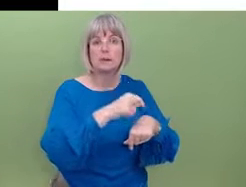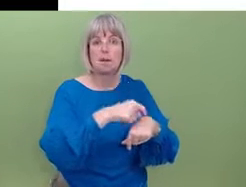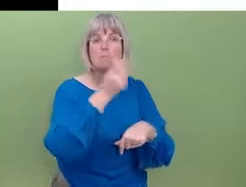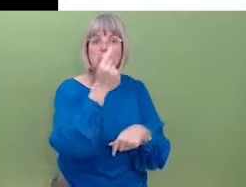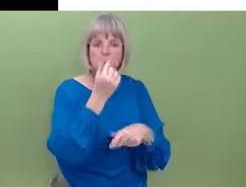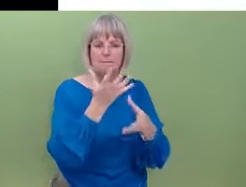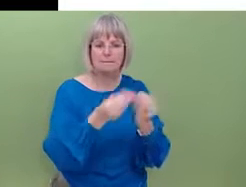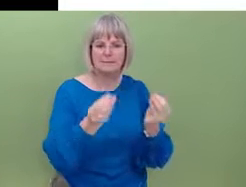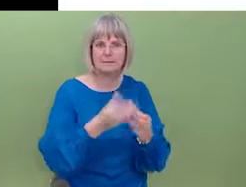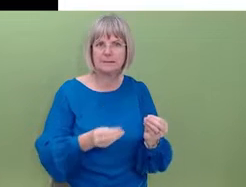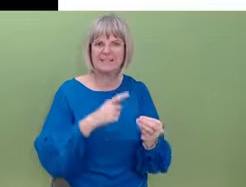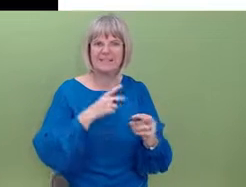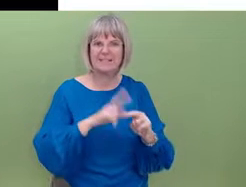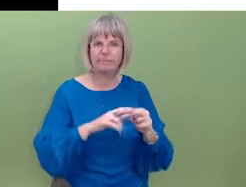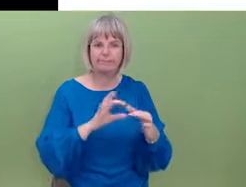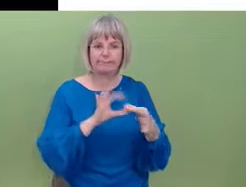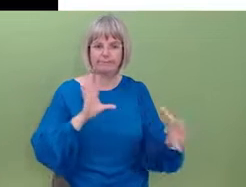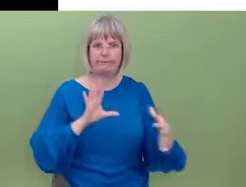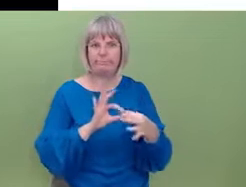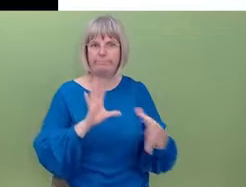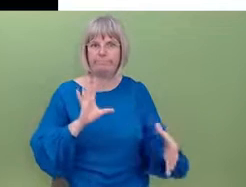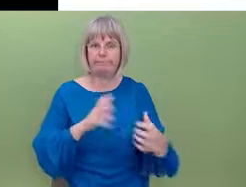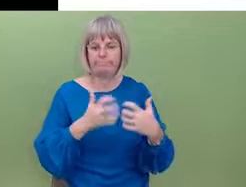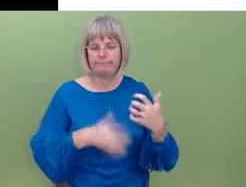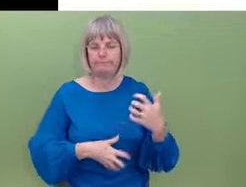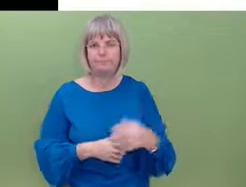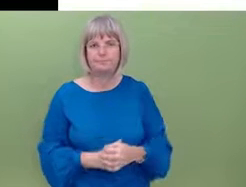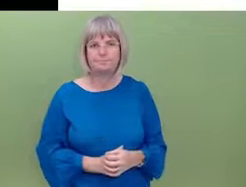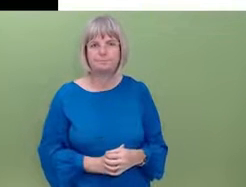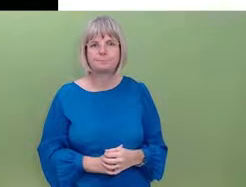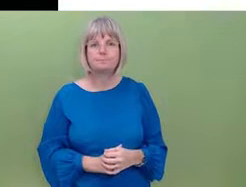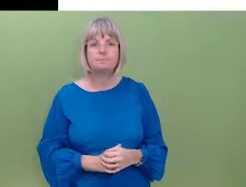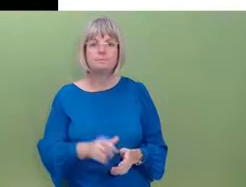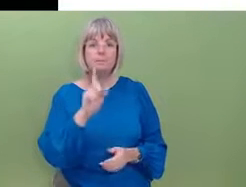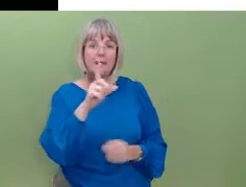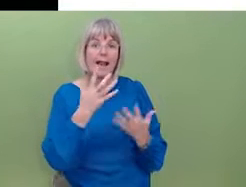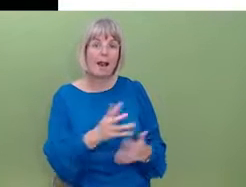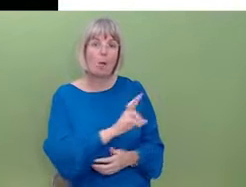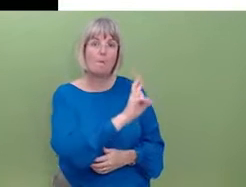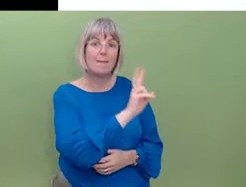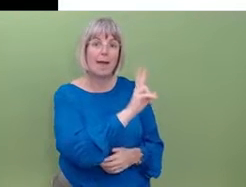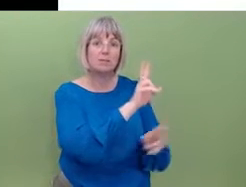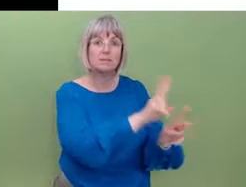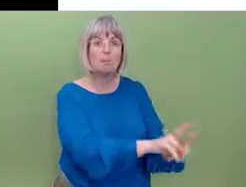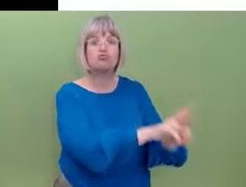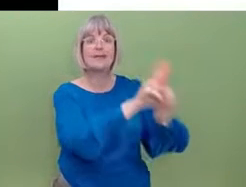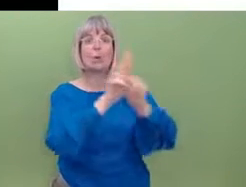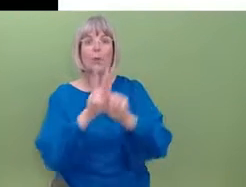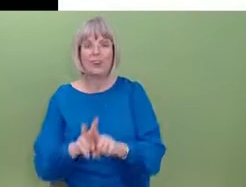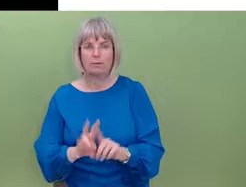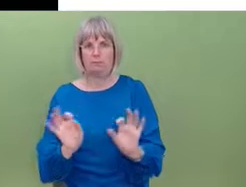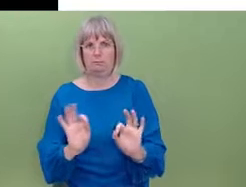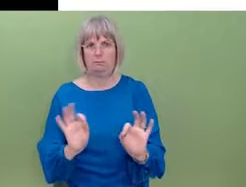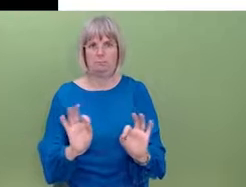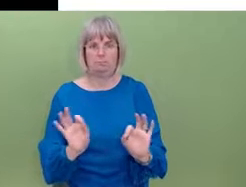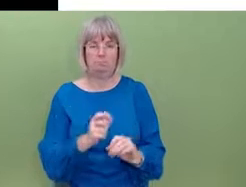difficulties. Now that parents aren't bringing a young person to the session, it can be more difficult to